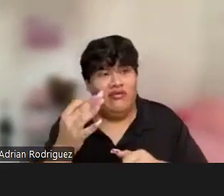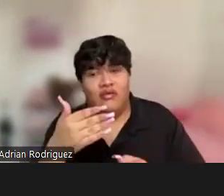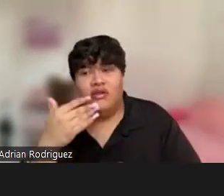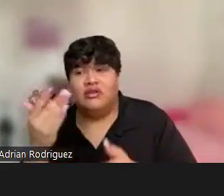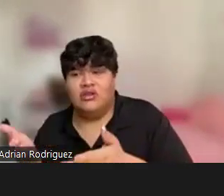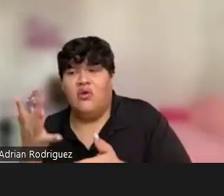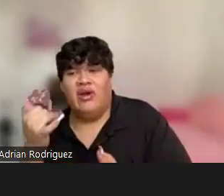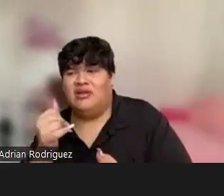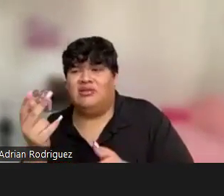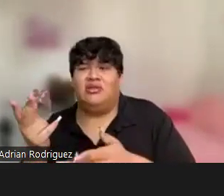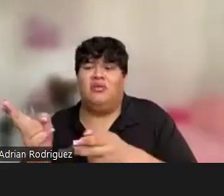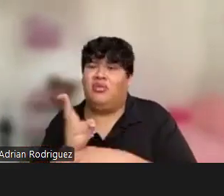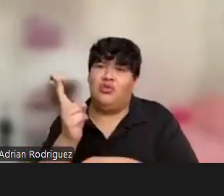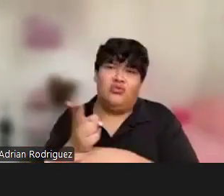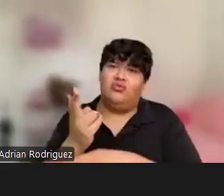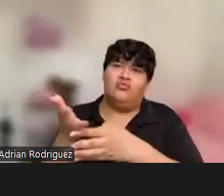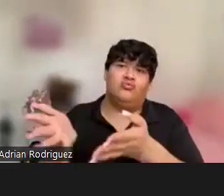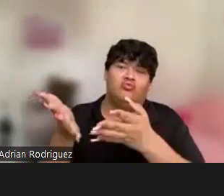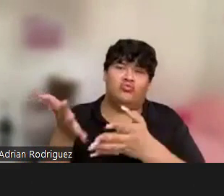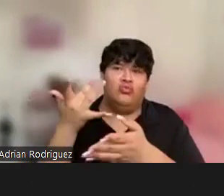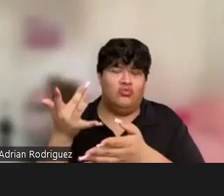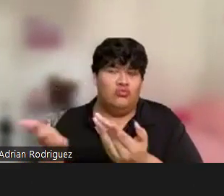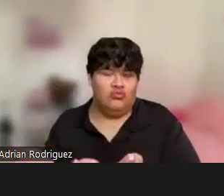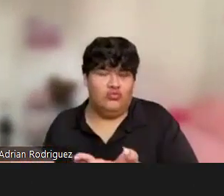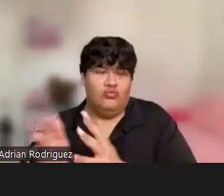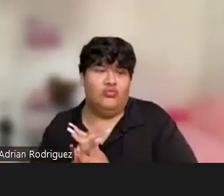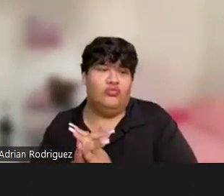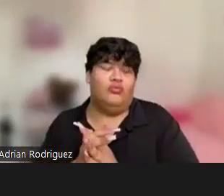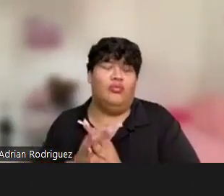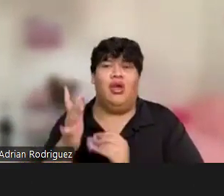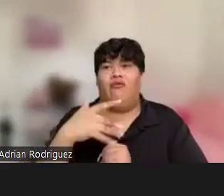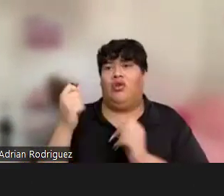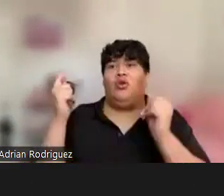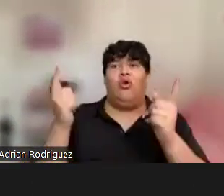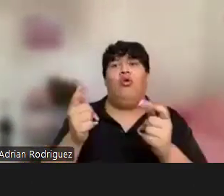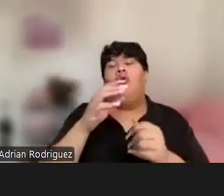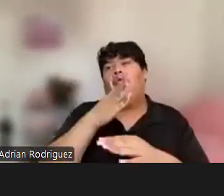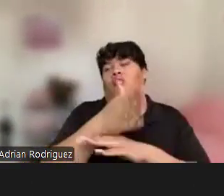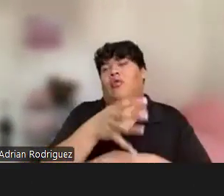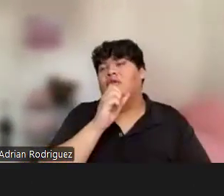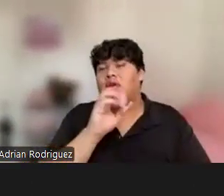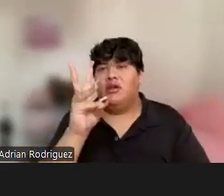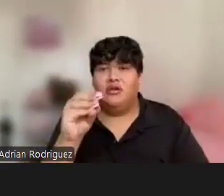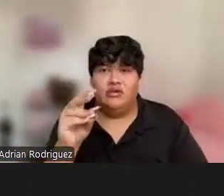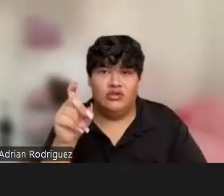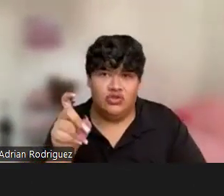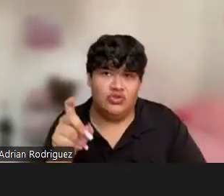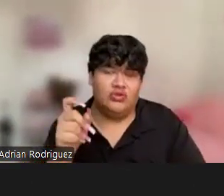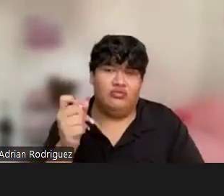why is it not resulting in increased screening? Literally everybody over the age of 60 in California ought to be screened every